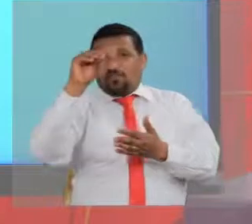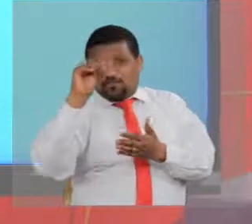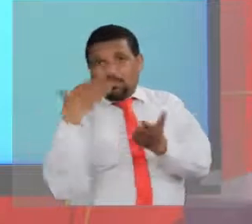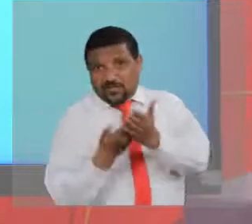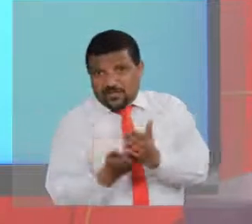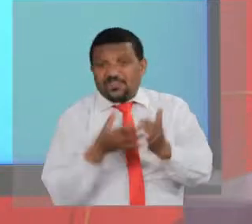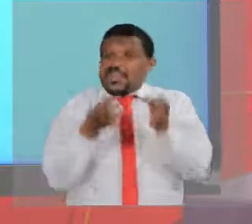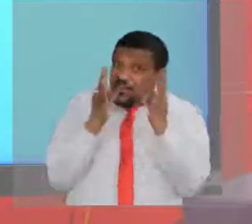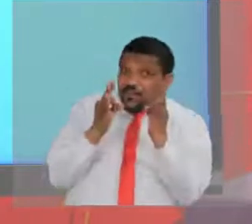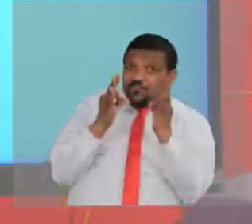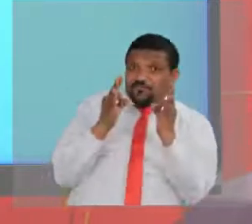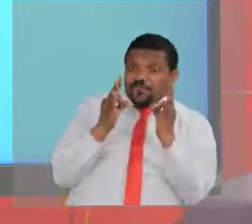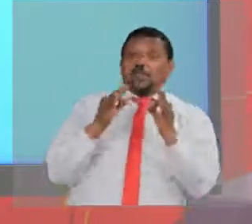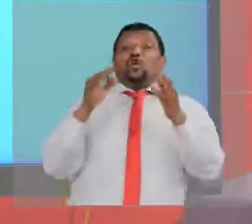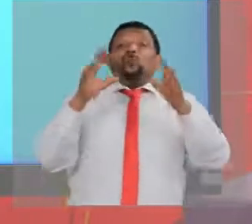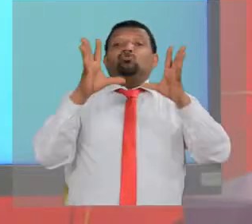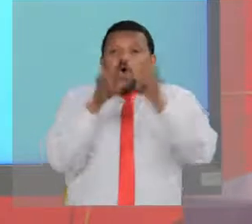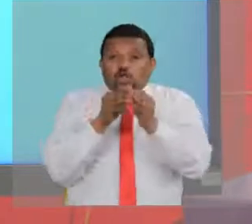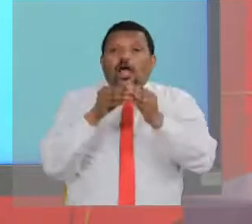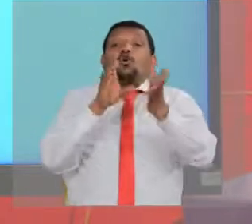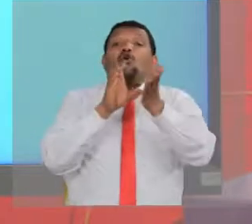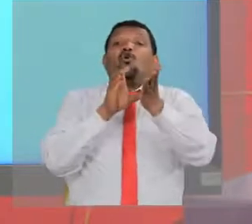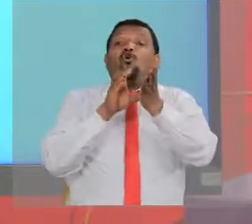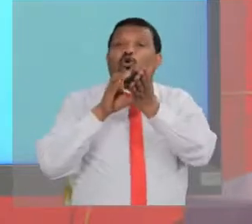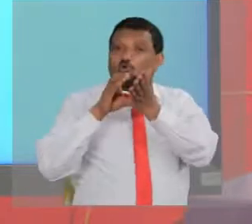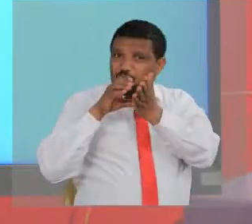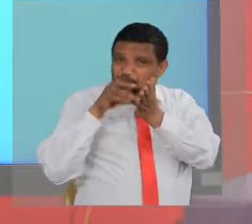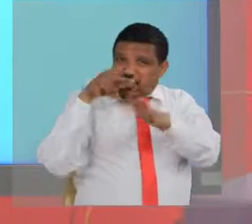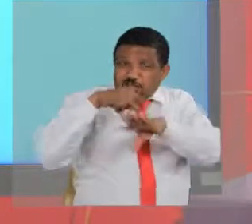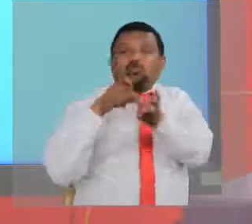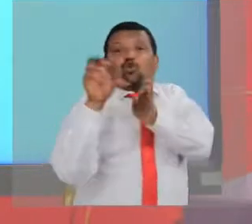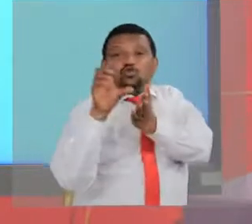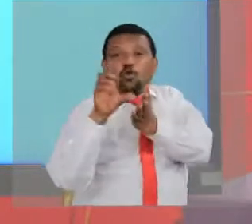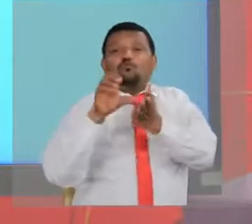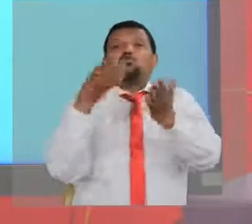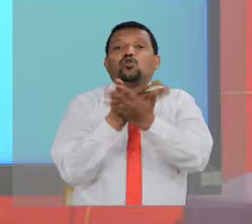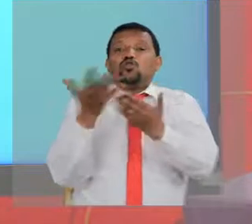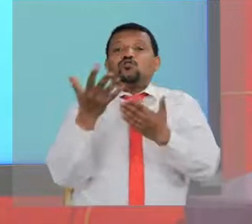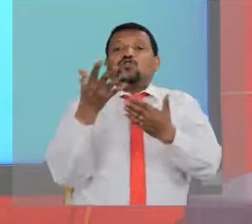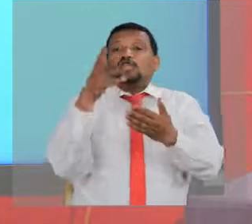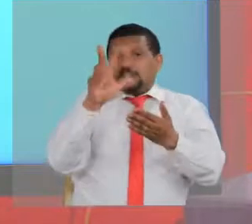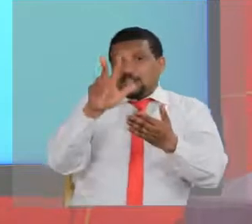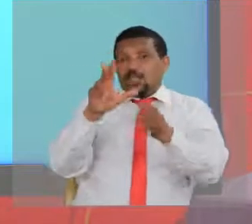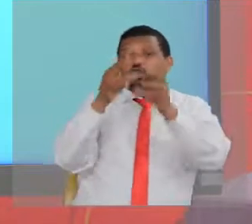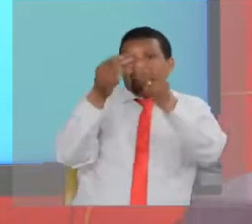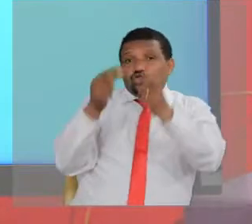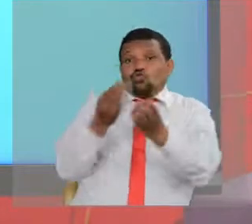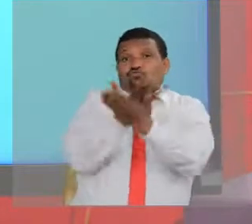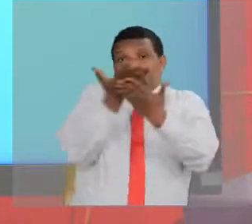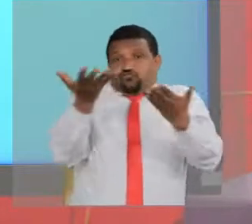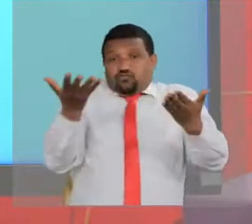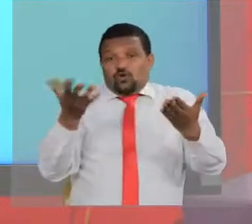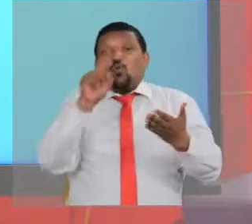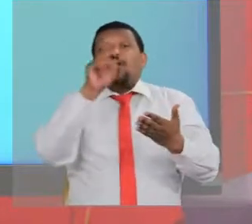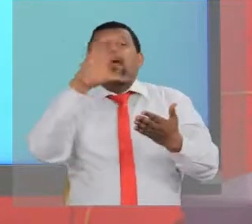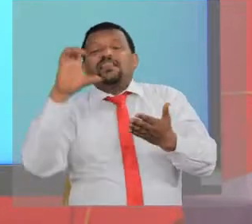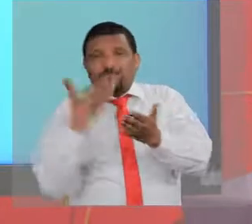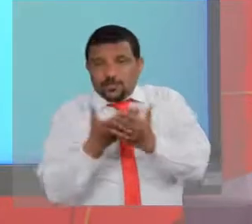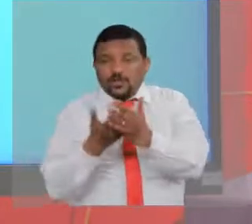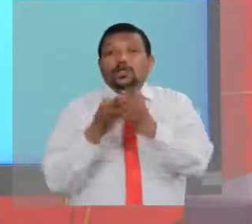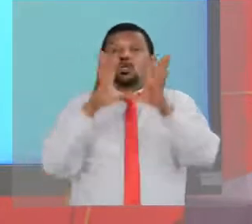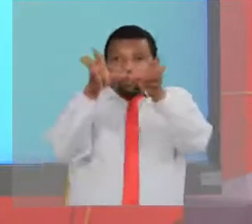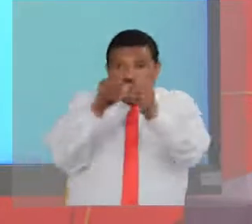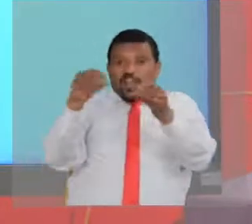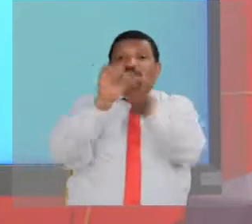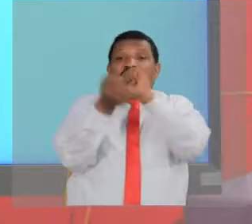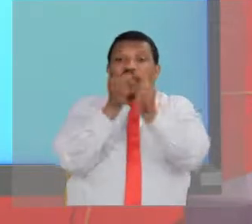And if the total fixed cost of producing 3 units of a commodity is 100 birr and the total variable cost